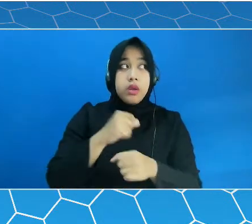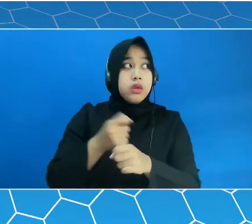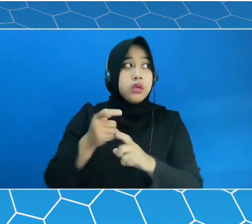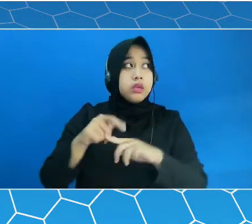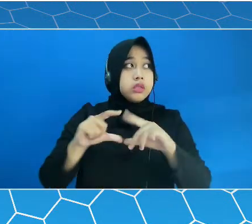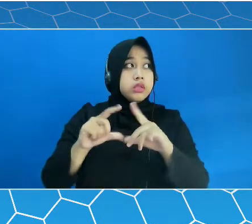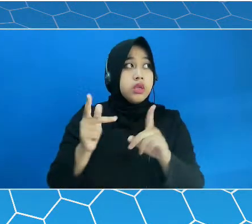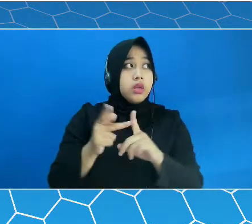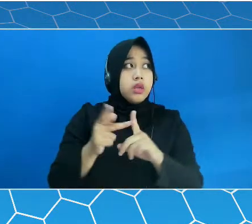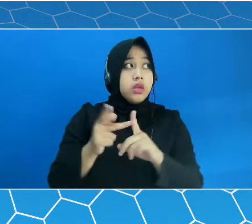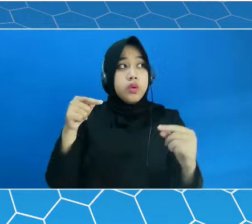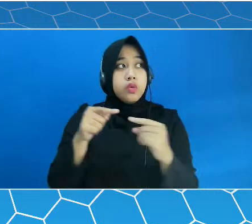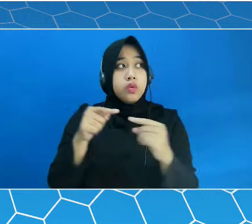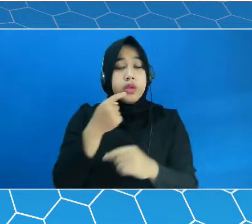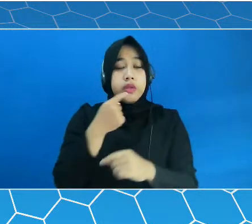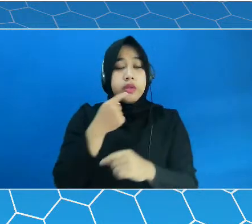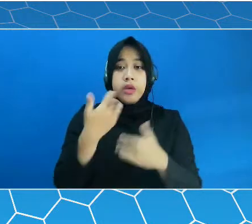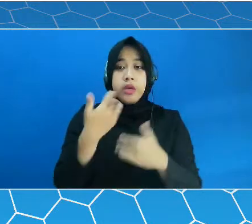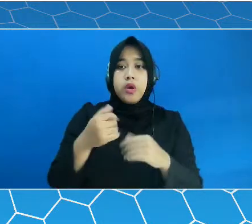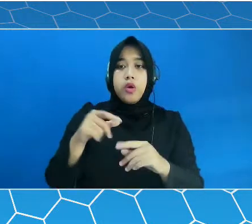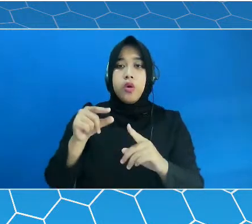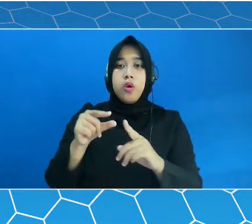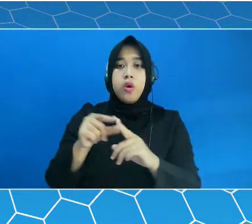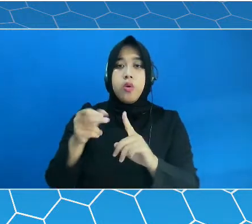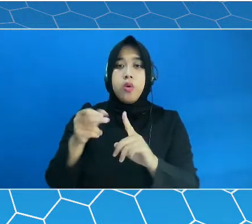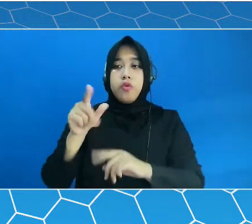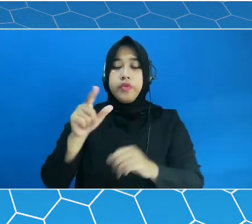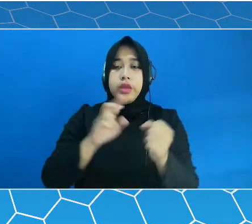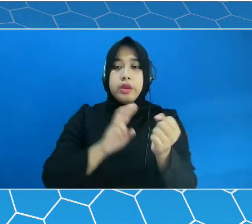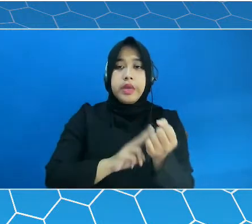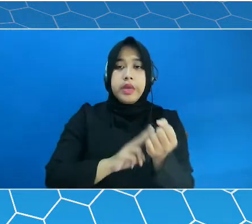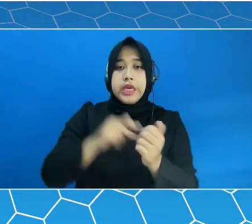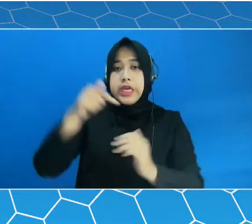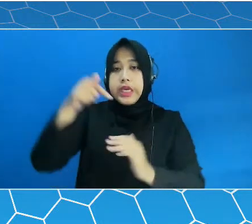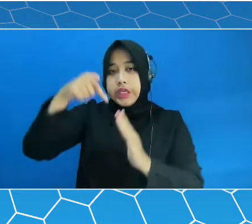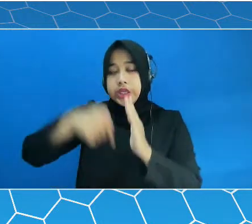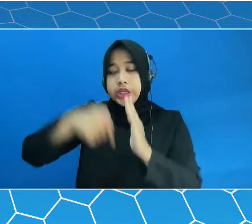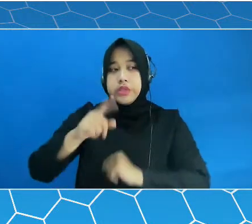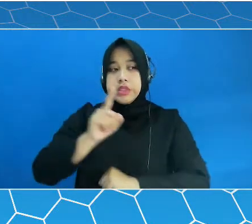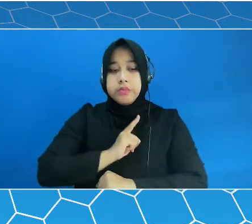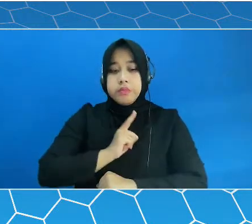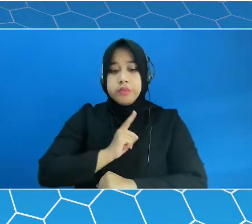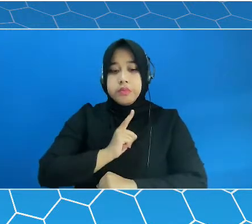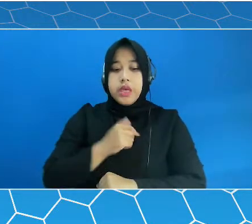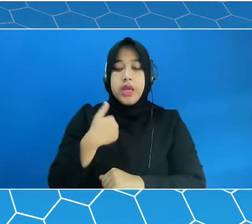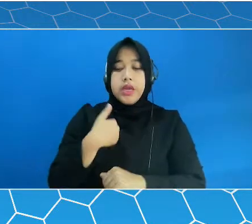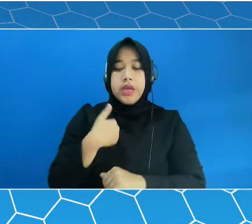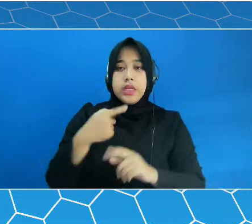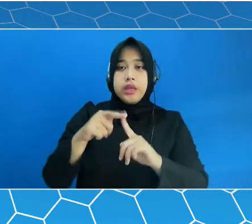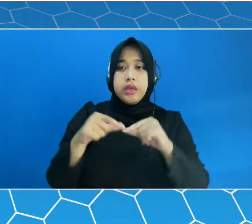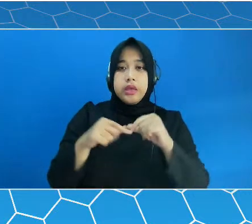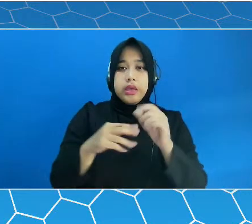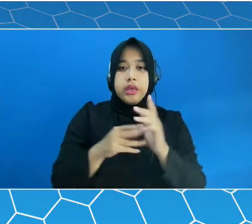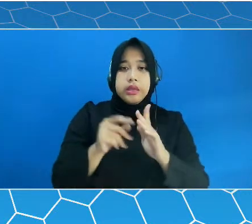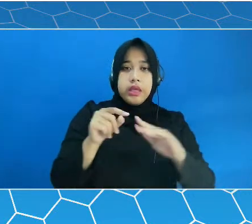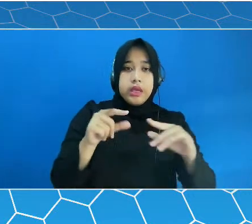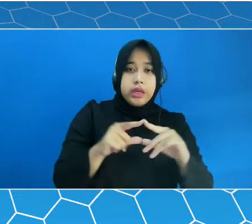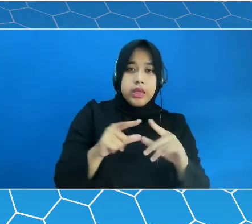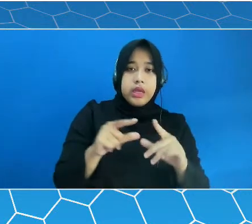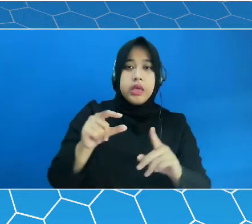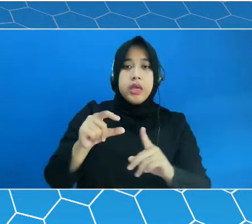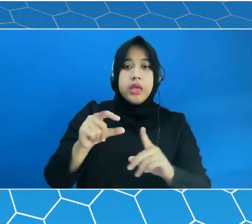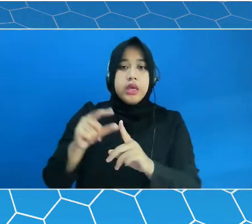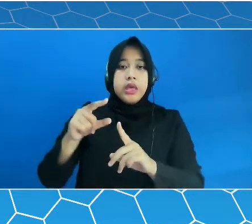from which we can identify signs of deterioration of improvement, like shown here with the reported well-being over